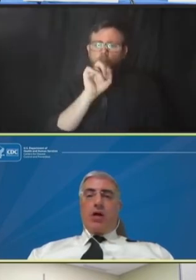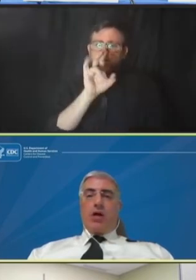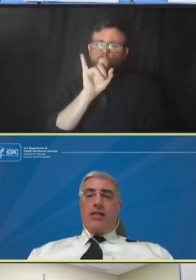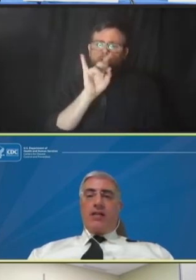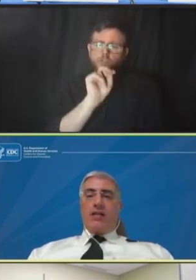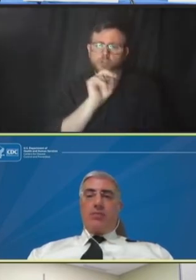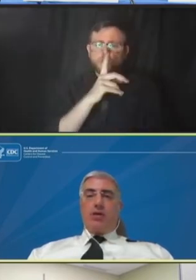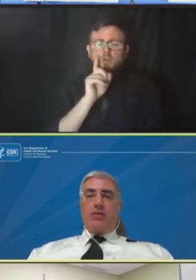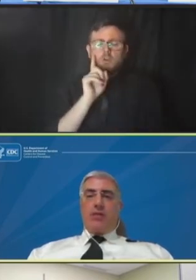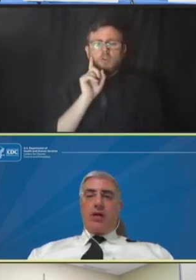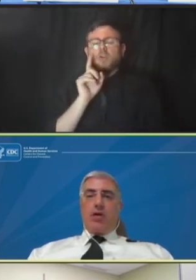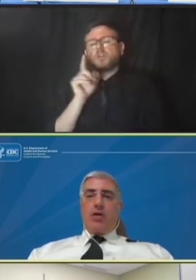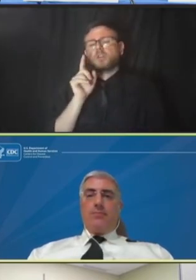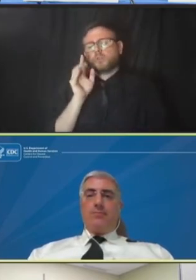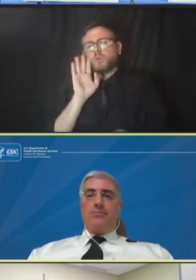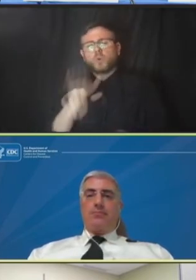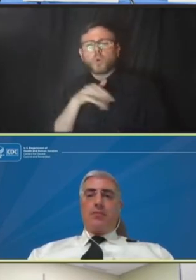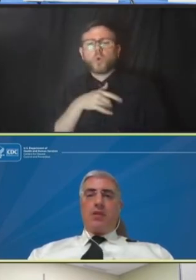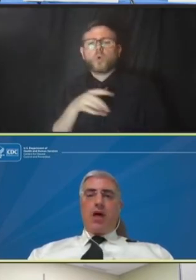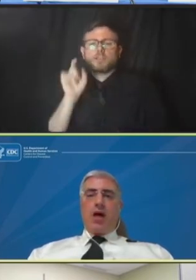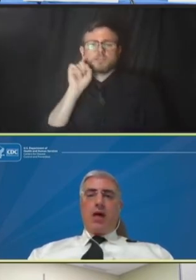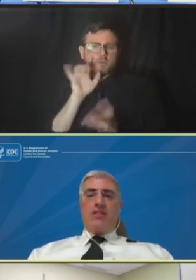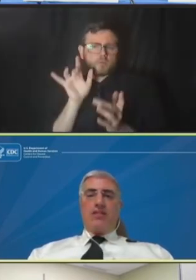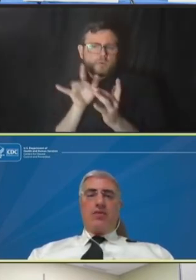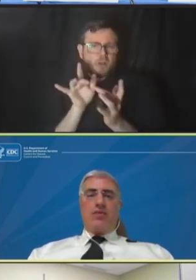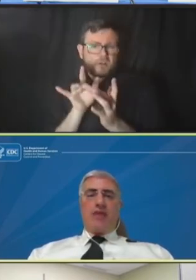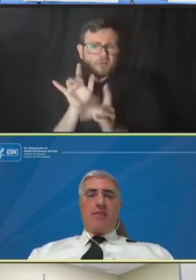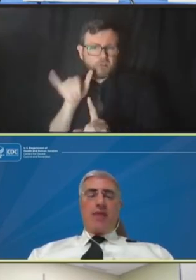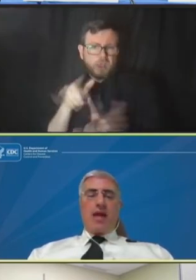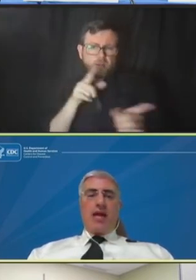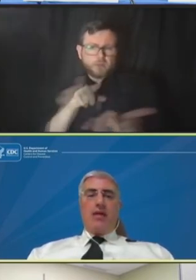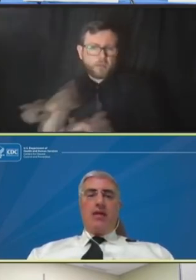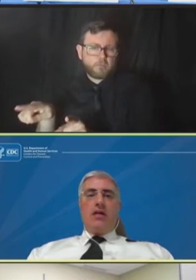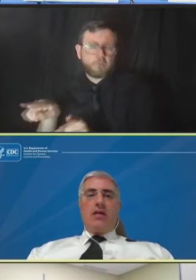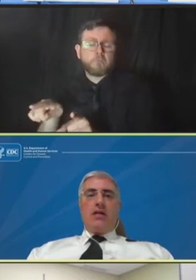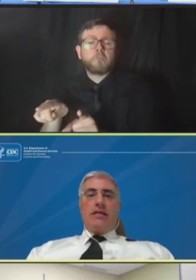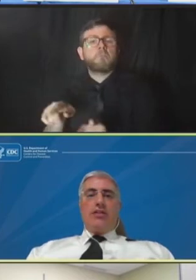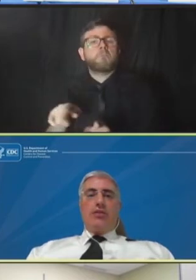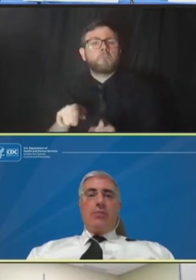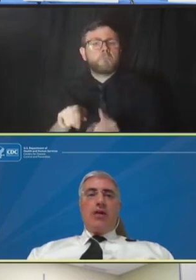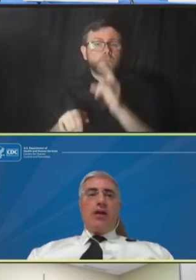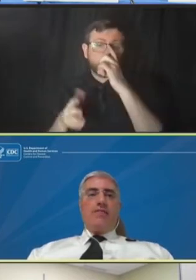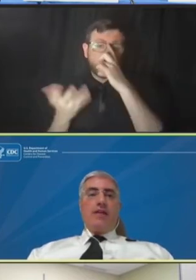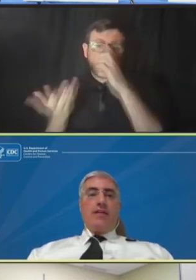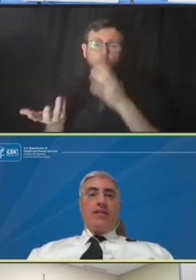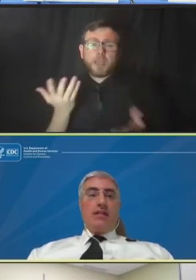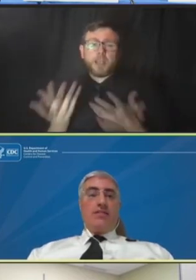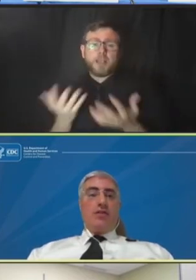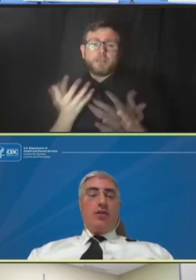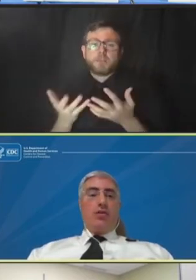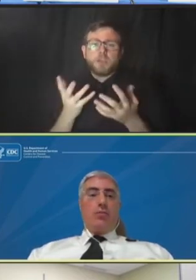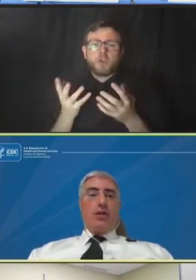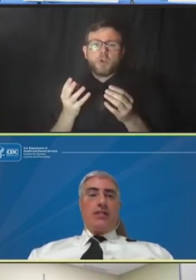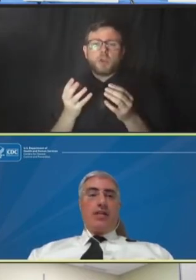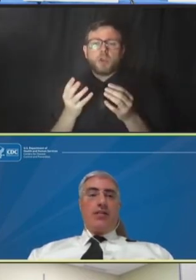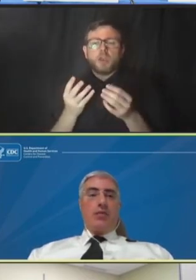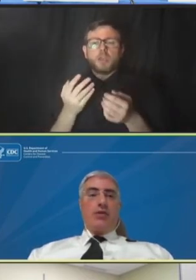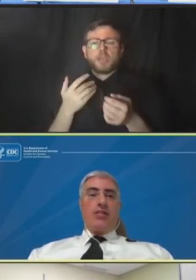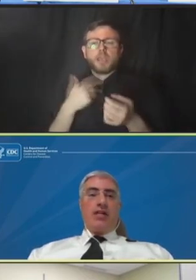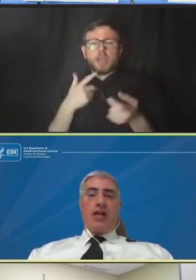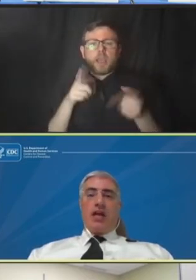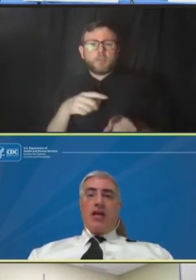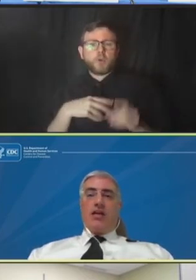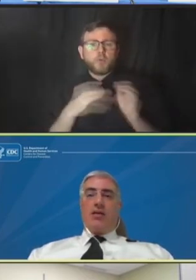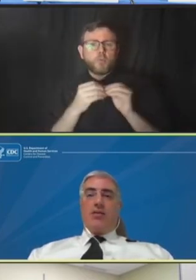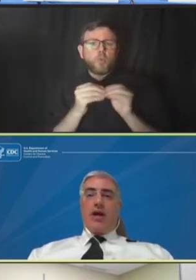sexual contact that appears to be occurring. And so that may lead to a bit of the different clinical presentation that we're